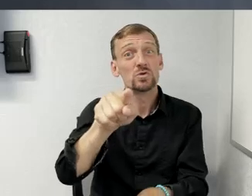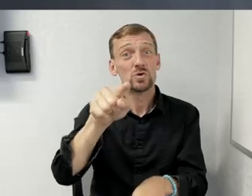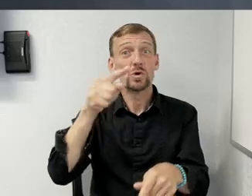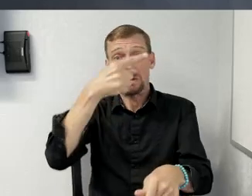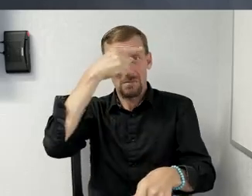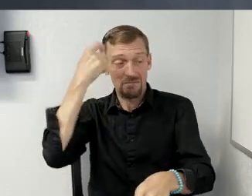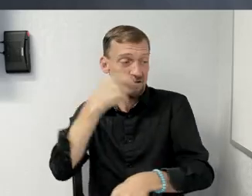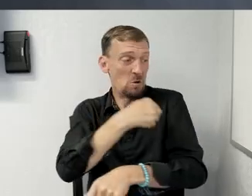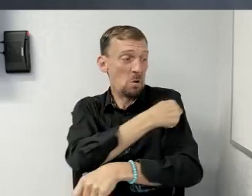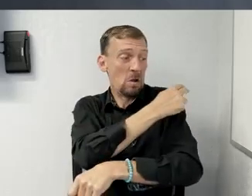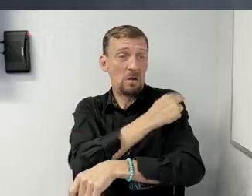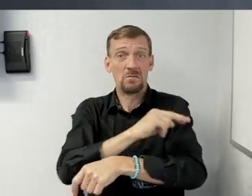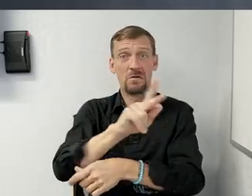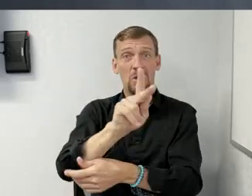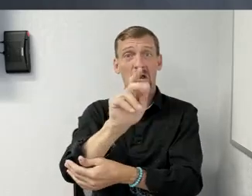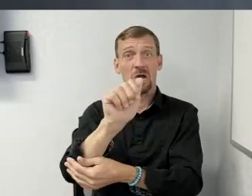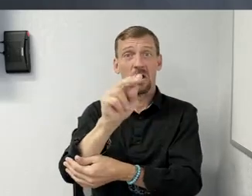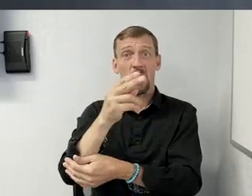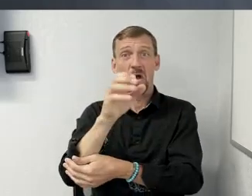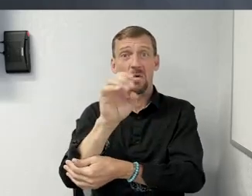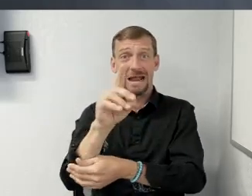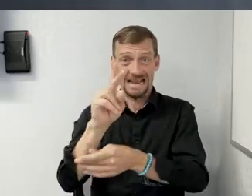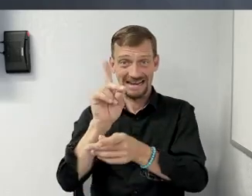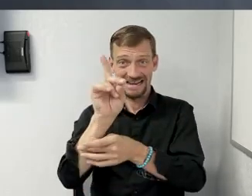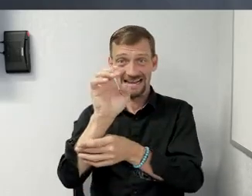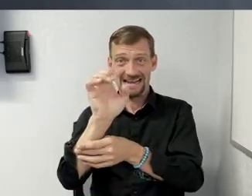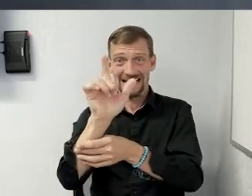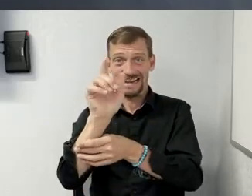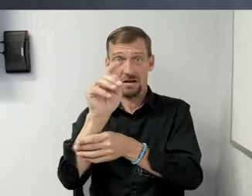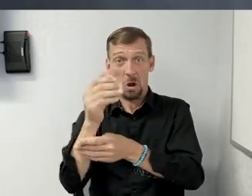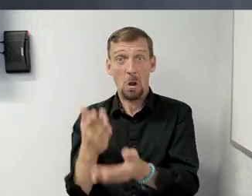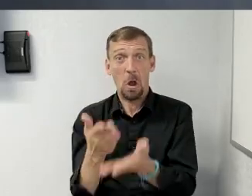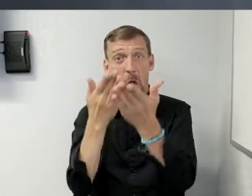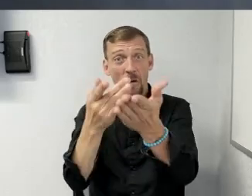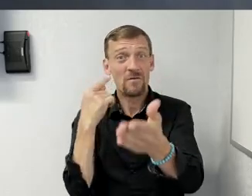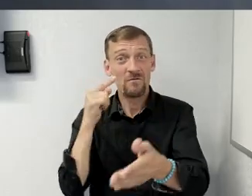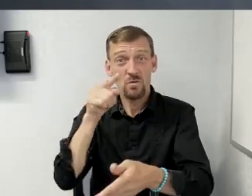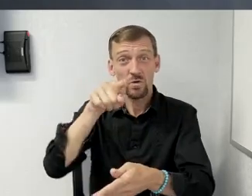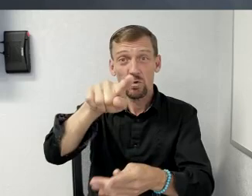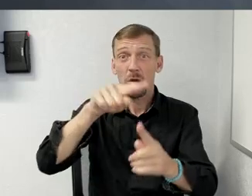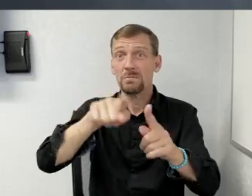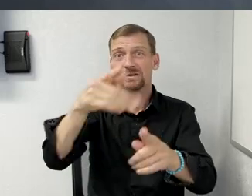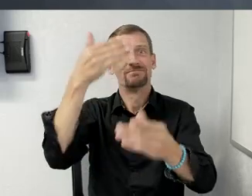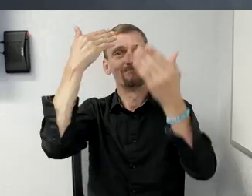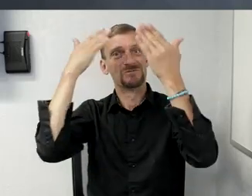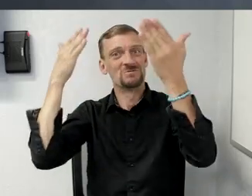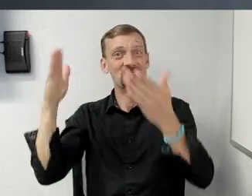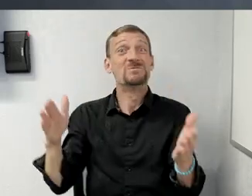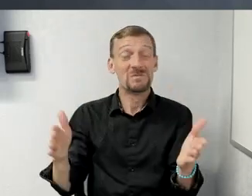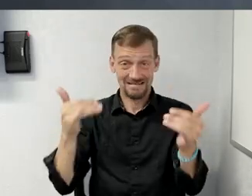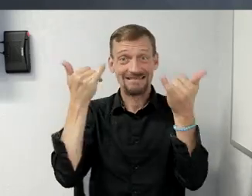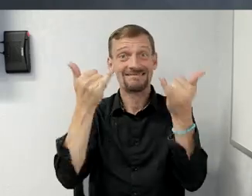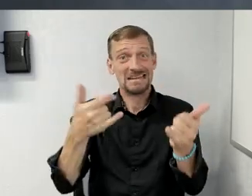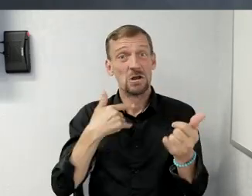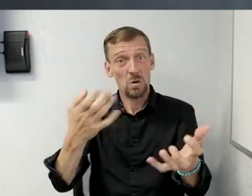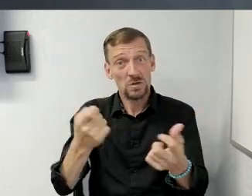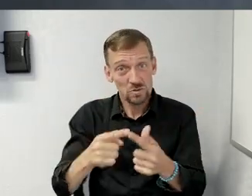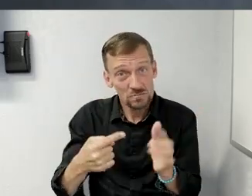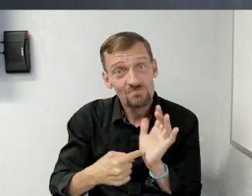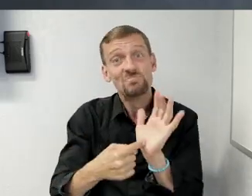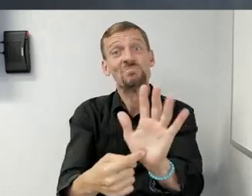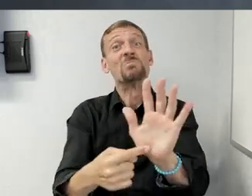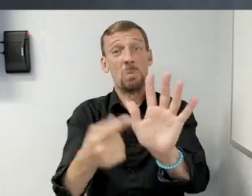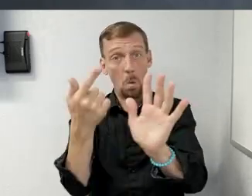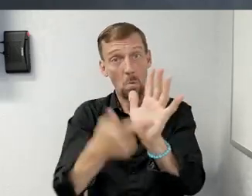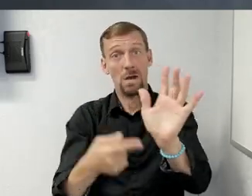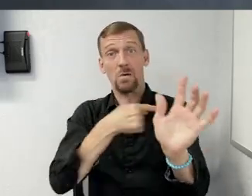offers. It's just unbelievable to me of what is being offered by this institution, and I hope